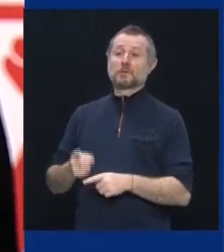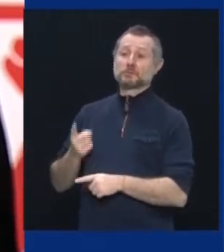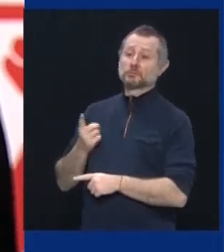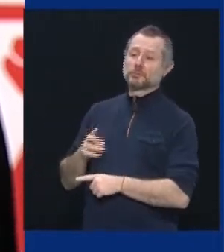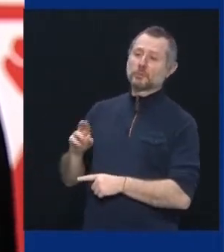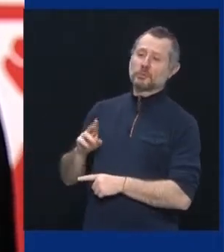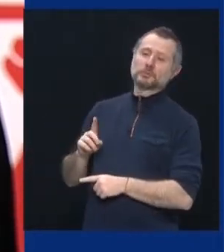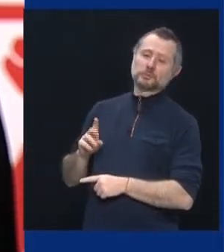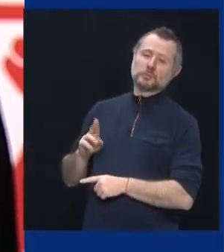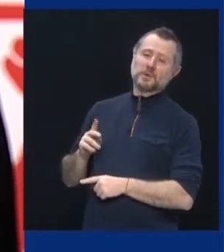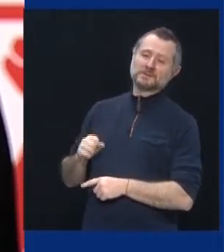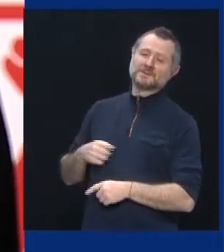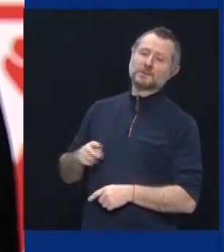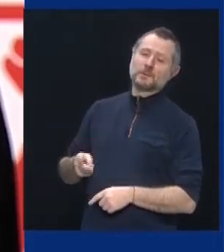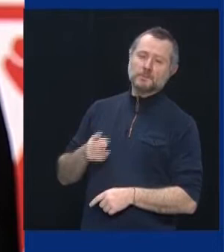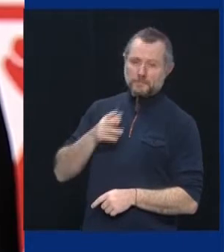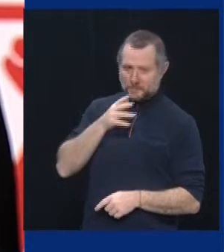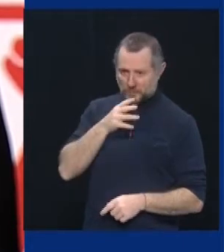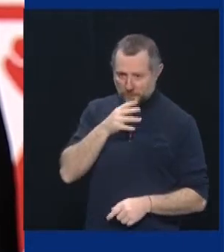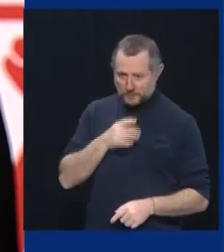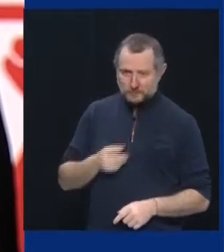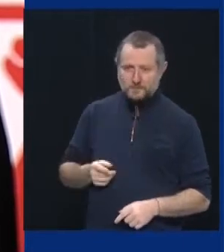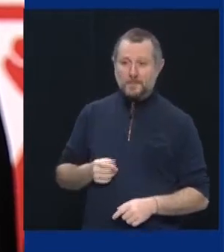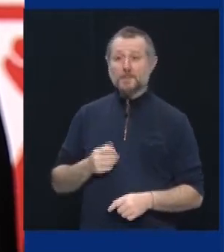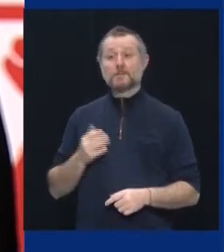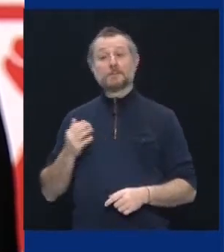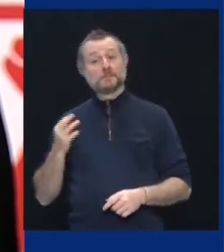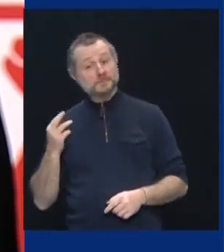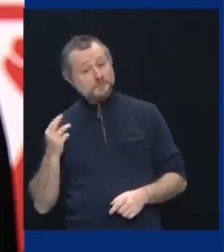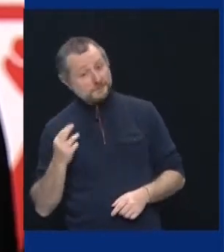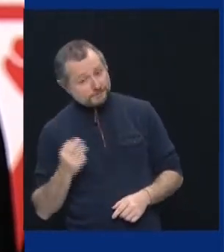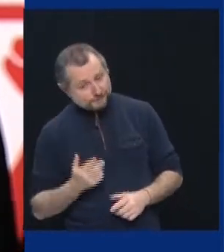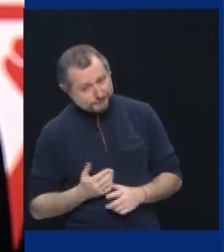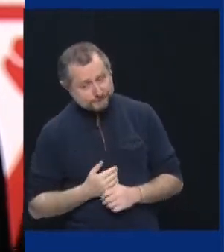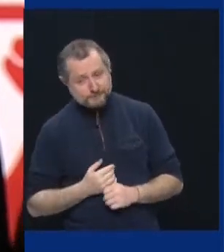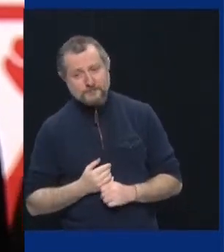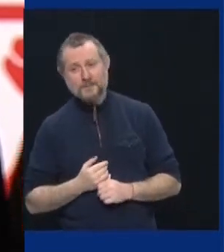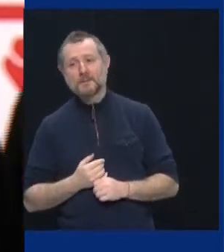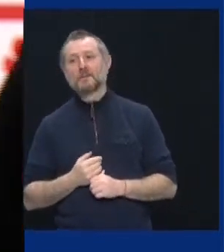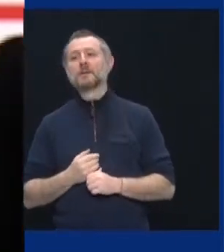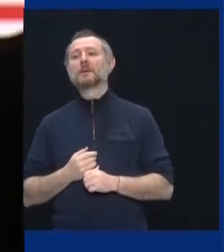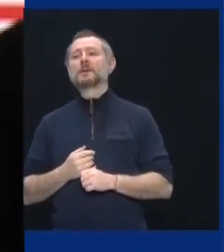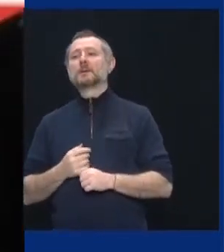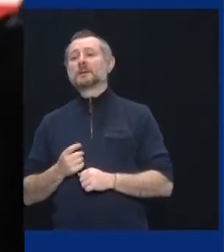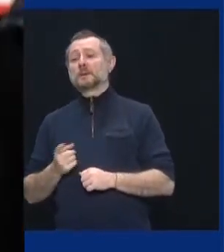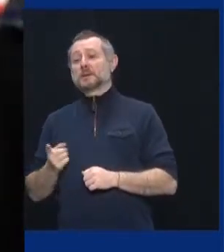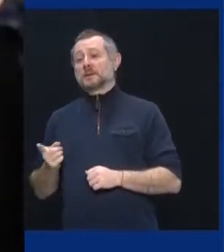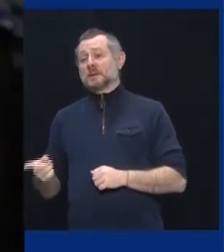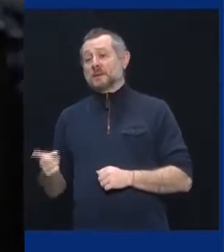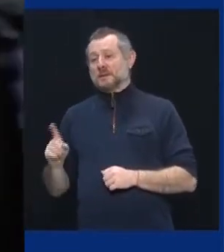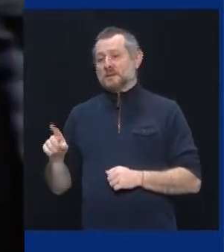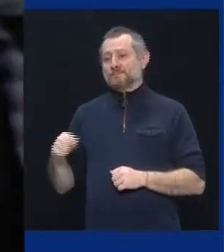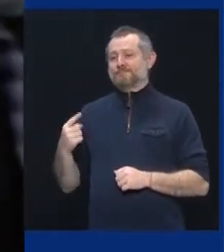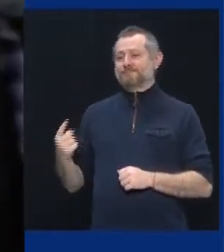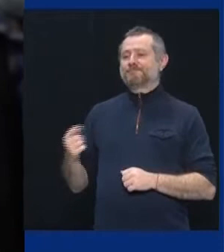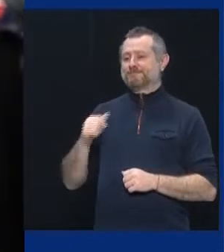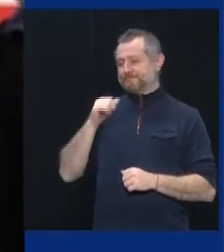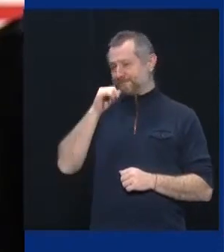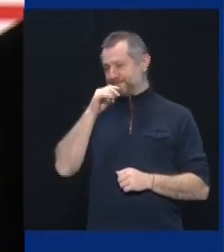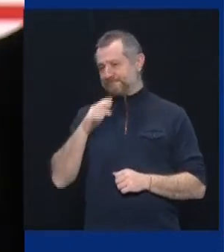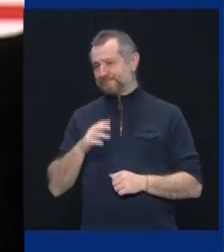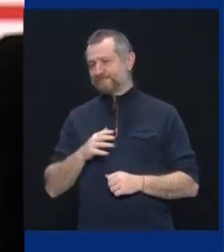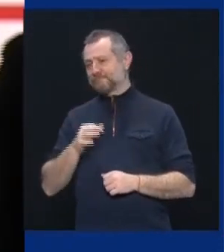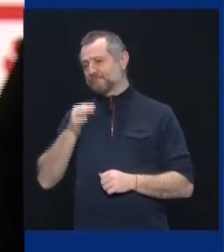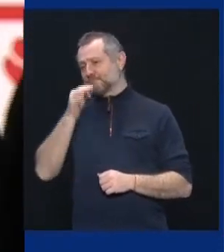second mother because no other woman has been as frank and candid